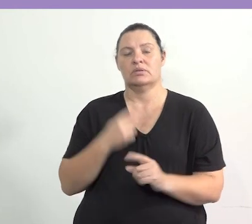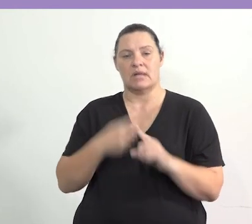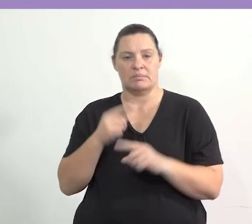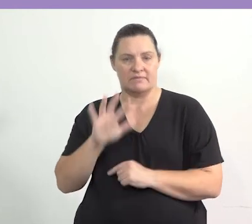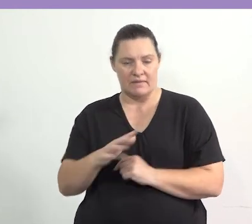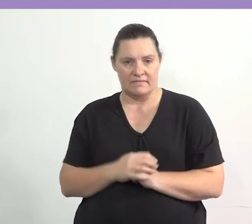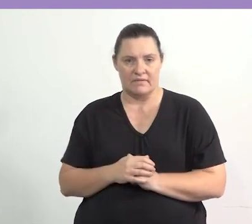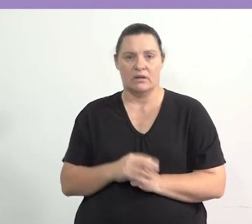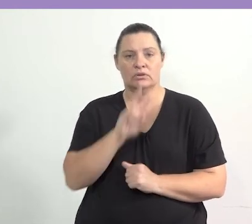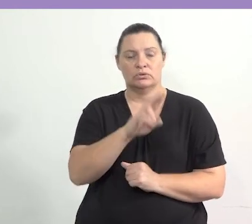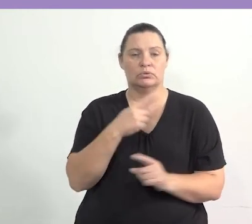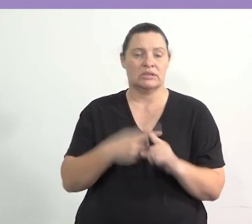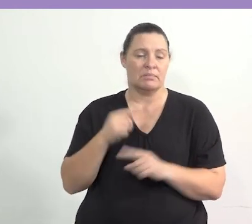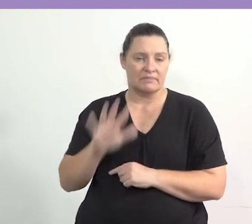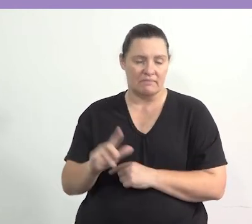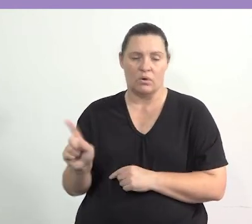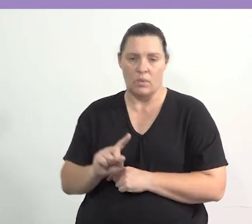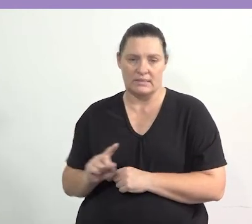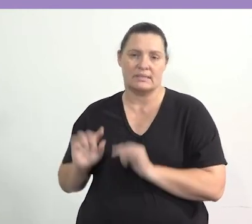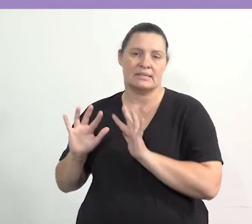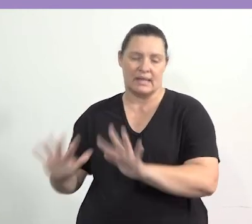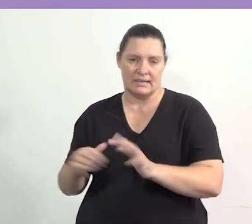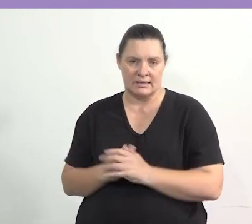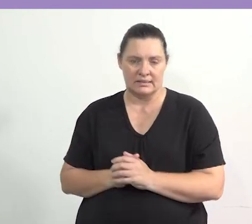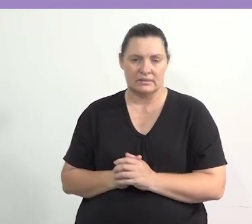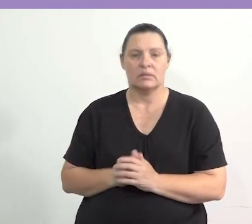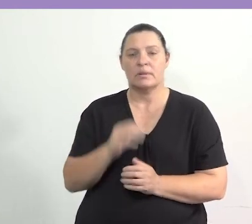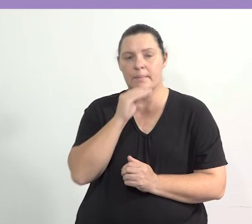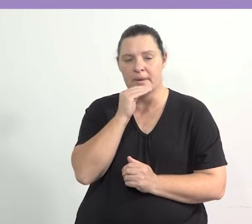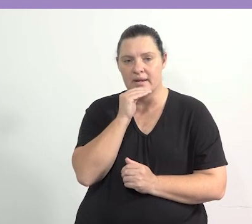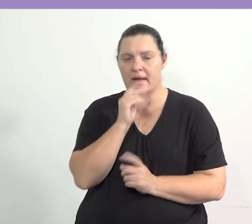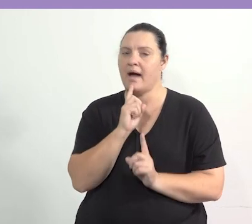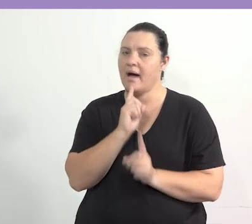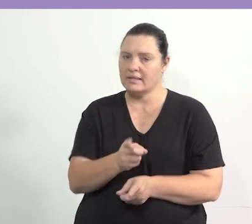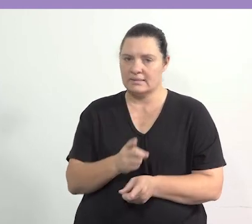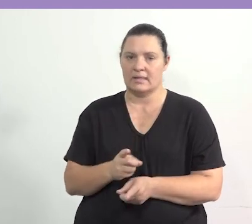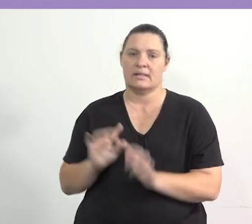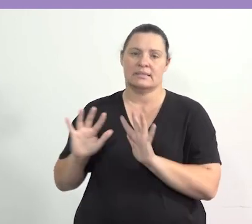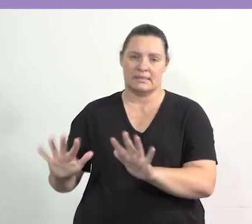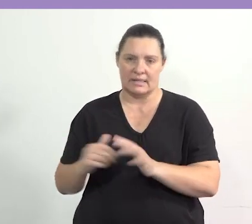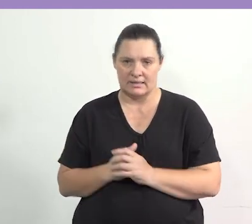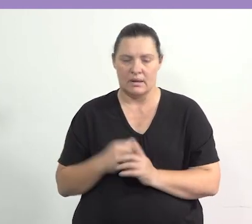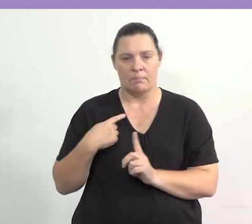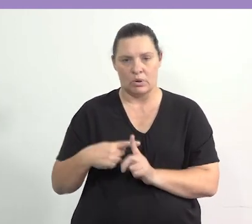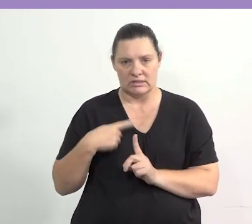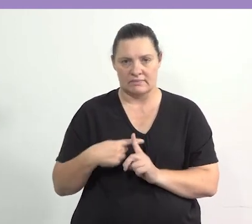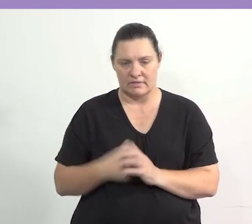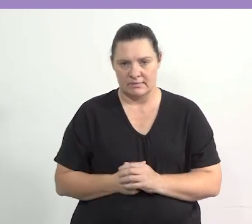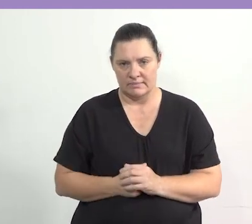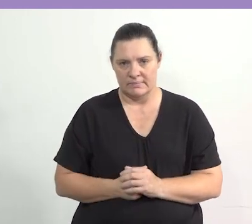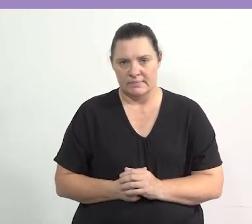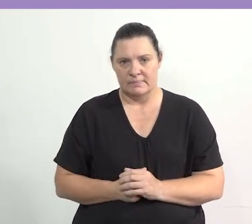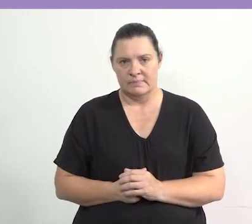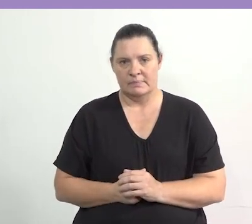by 5. So what is 2 multiplied by 5? That is 10, which means that our answer is going to be a